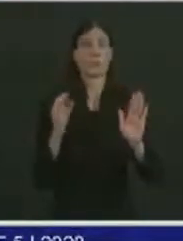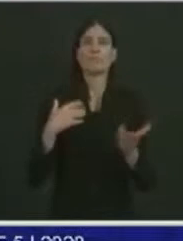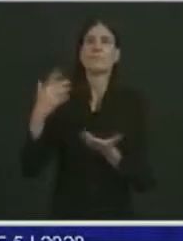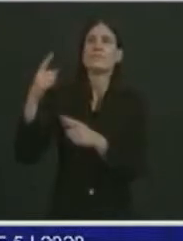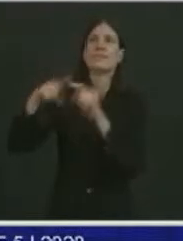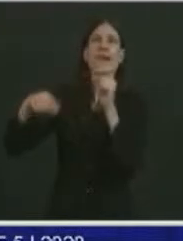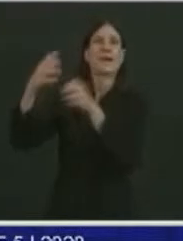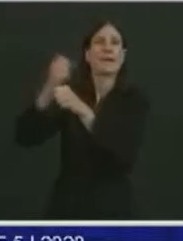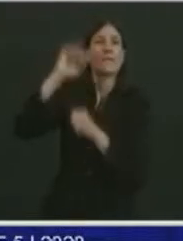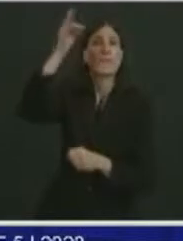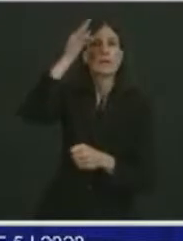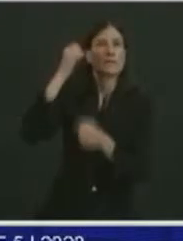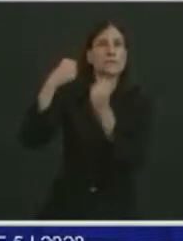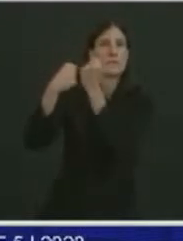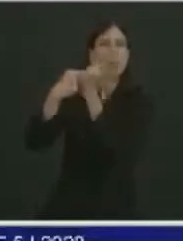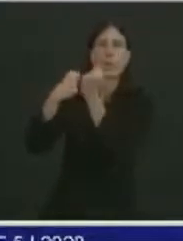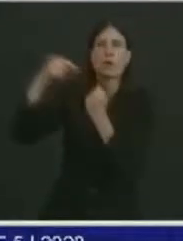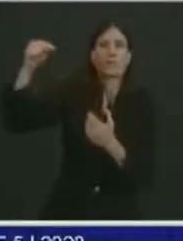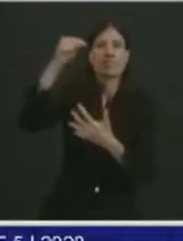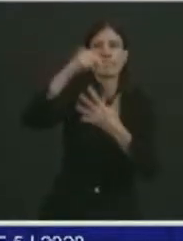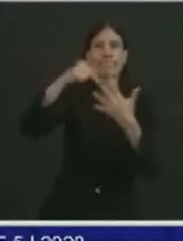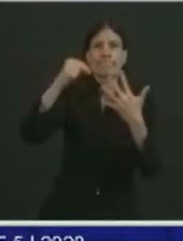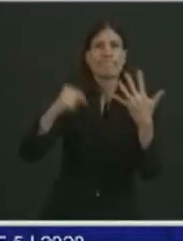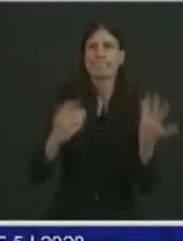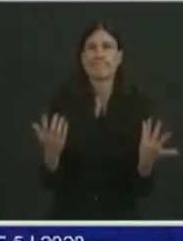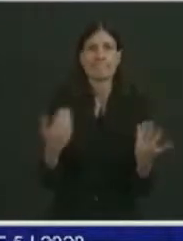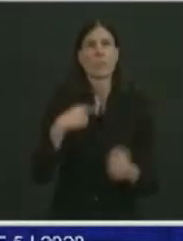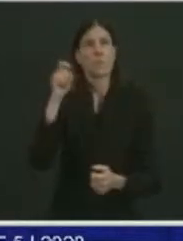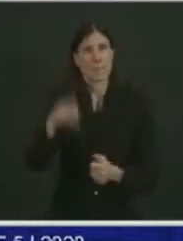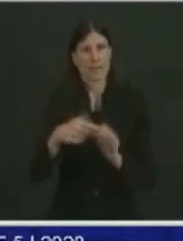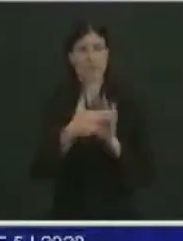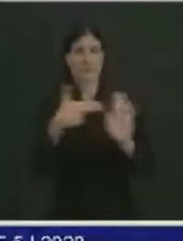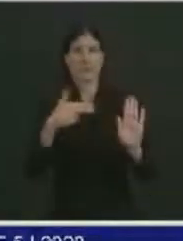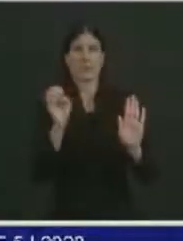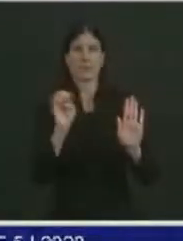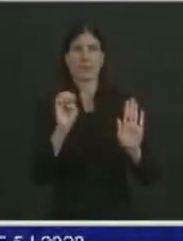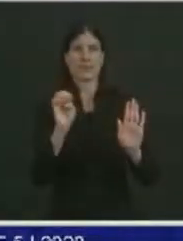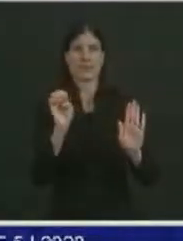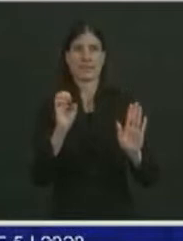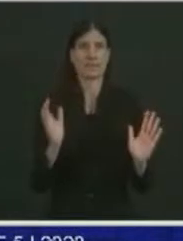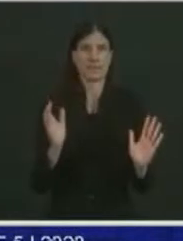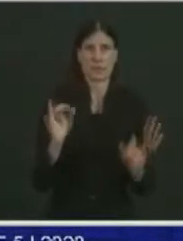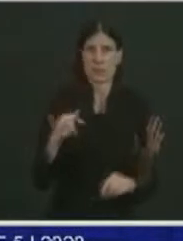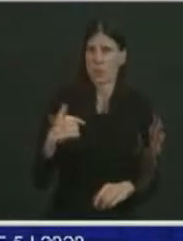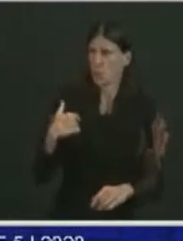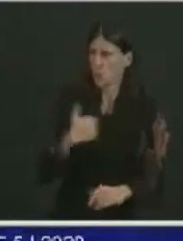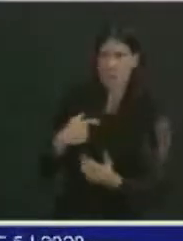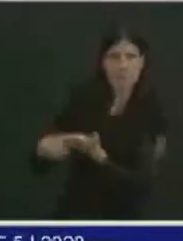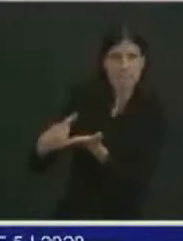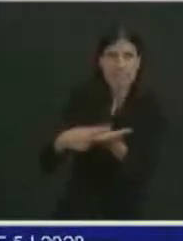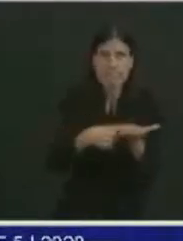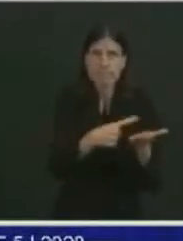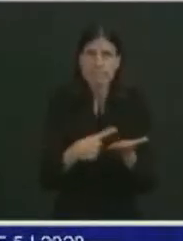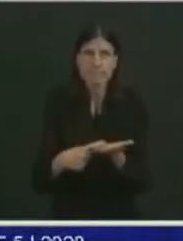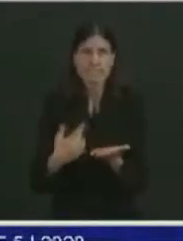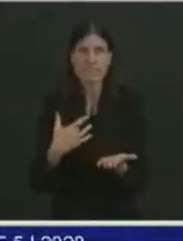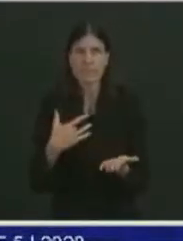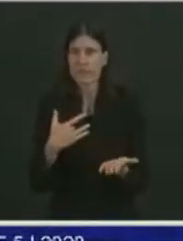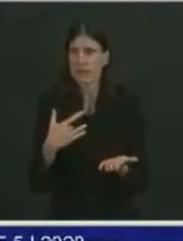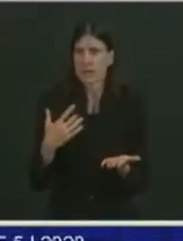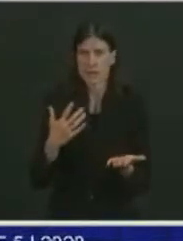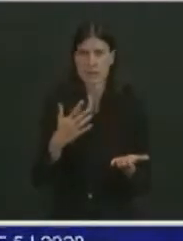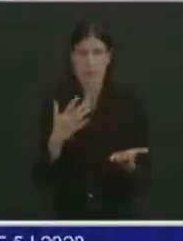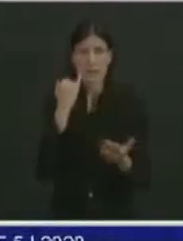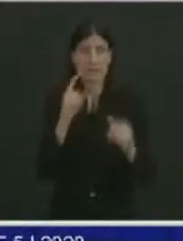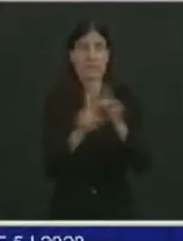the flexibility that we need in my administration to move quickly in order to make sure that we meet the needs of